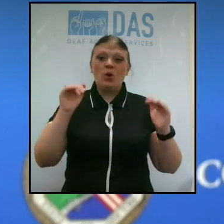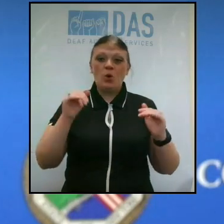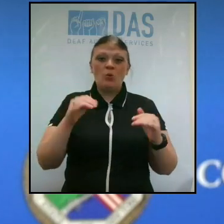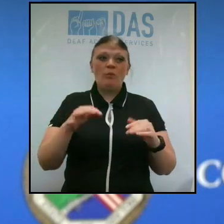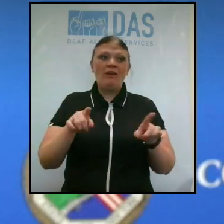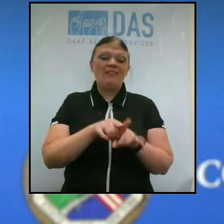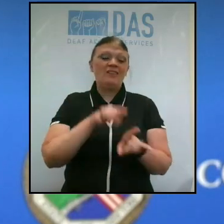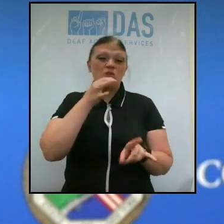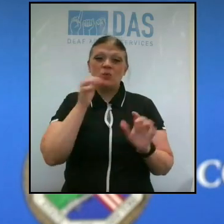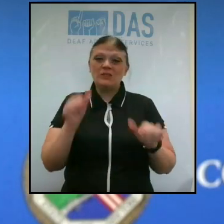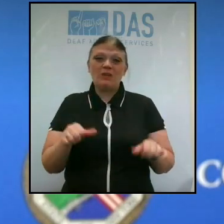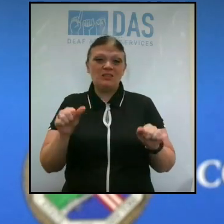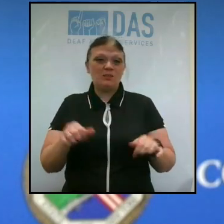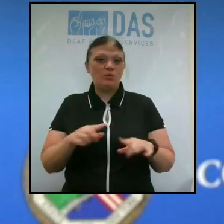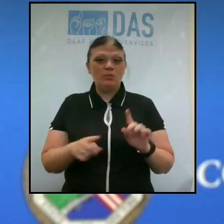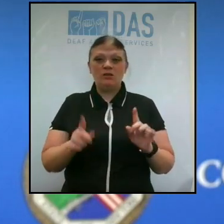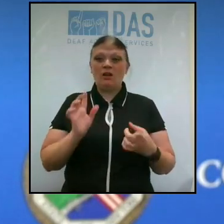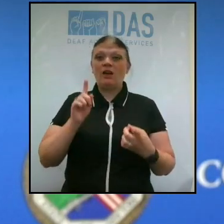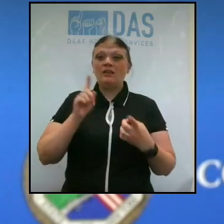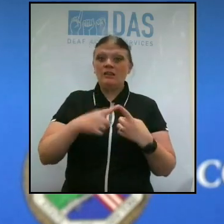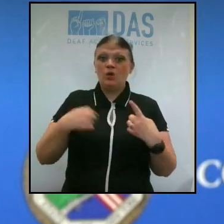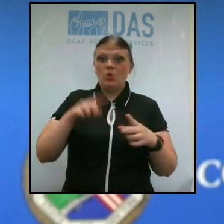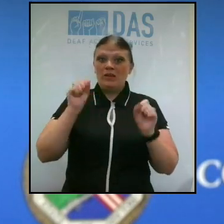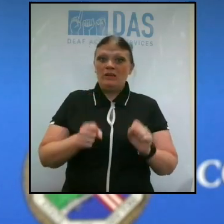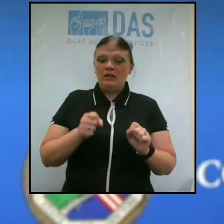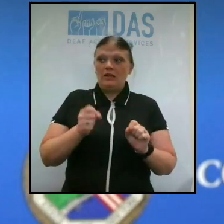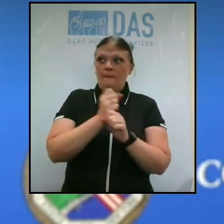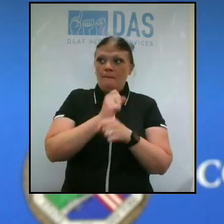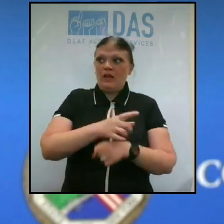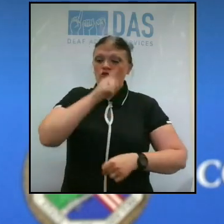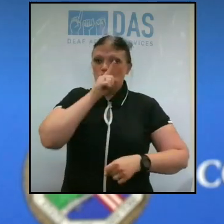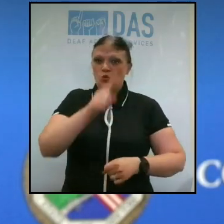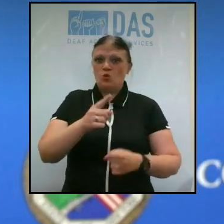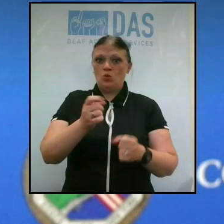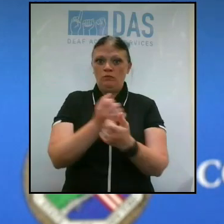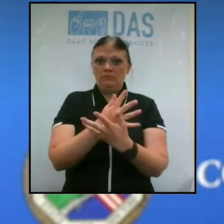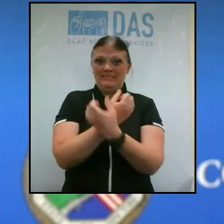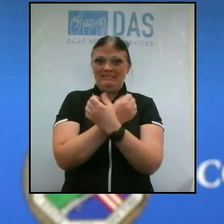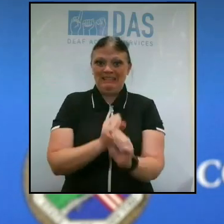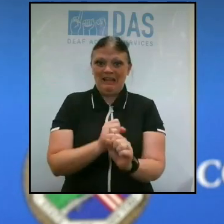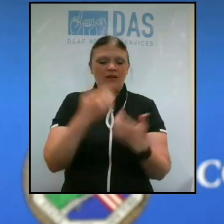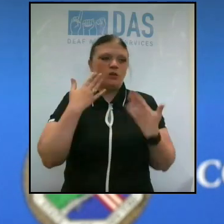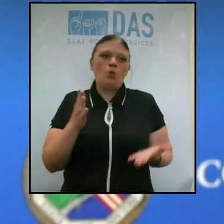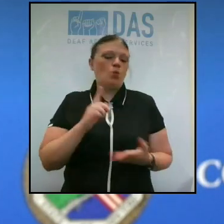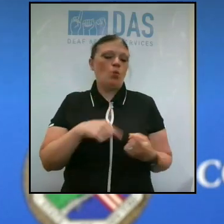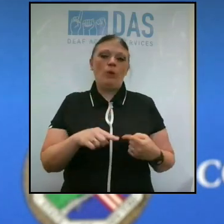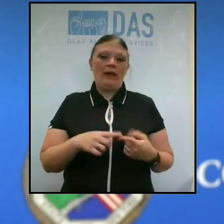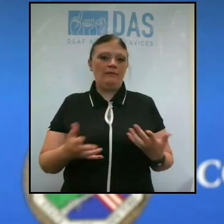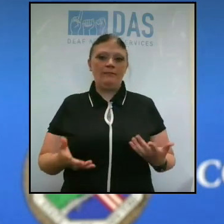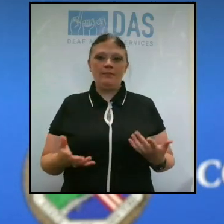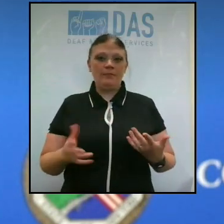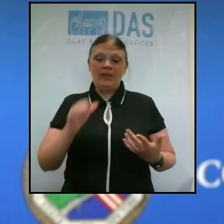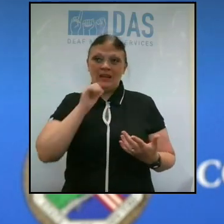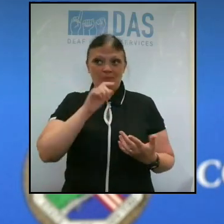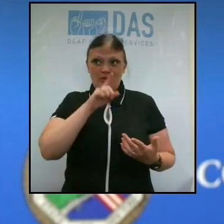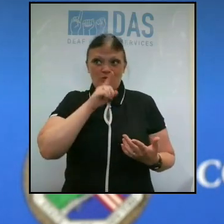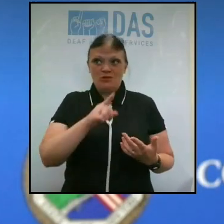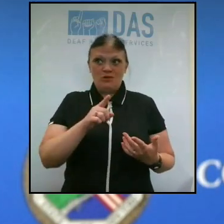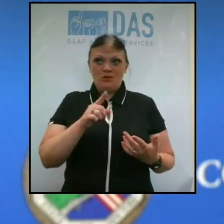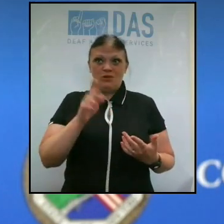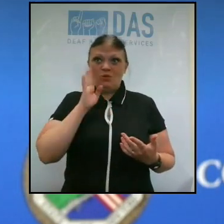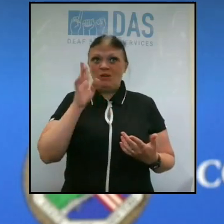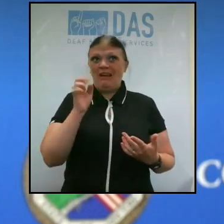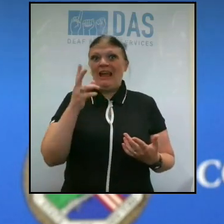soon as possible. But until we can ensure the safety of it, I don't know when that'll be. And I'm not certain you're ever going to be